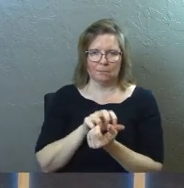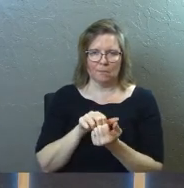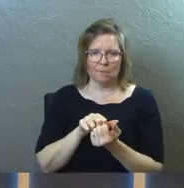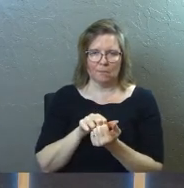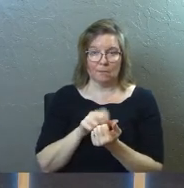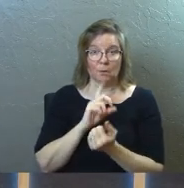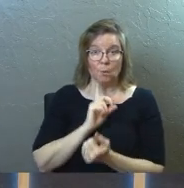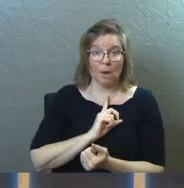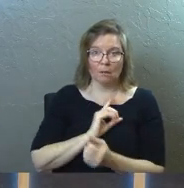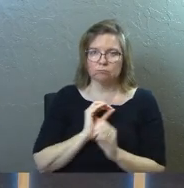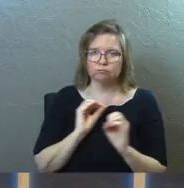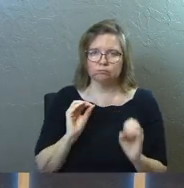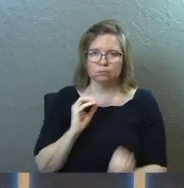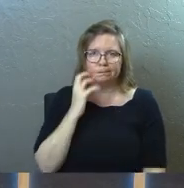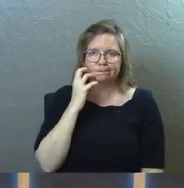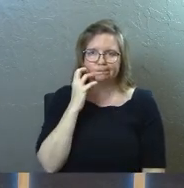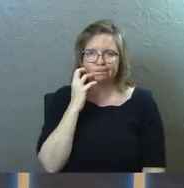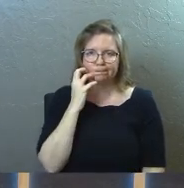them.